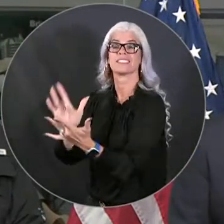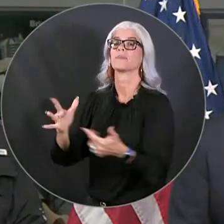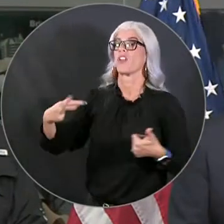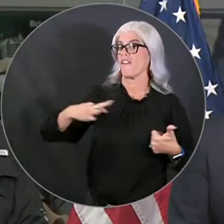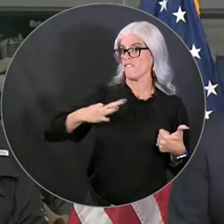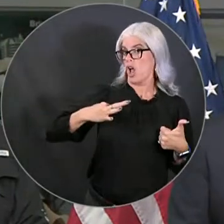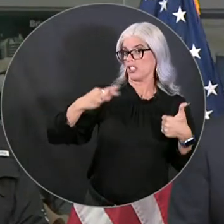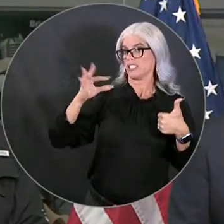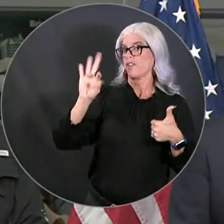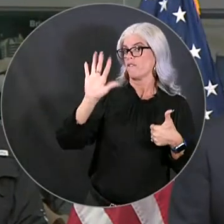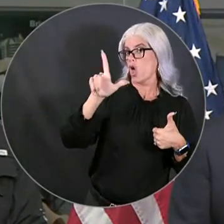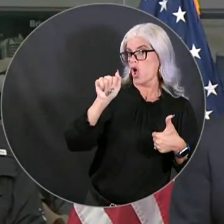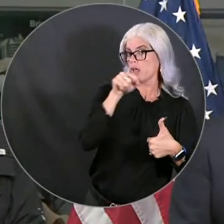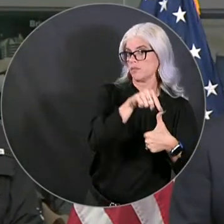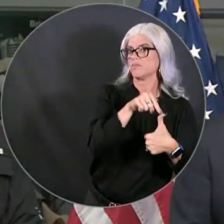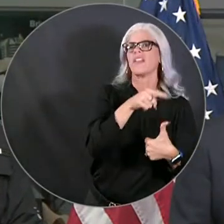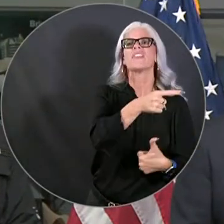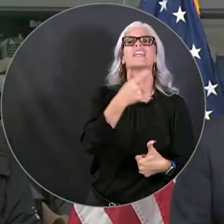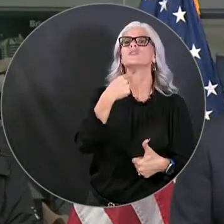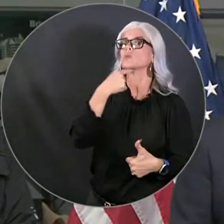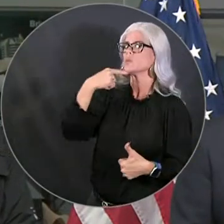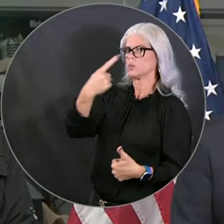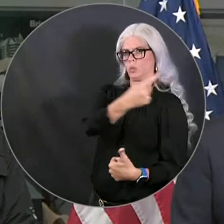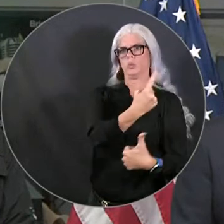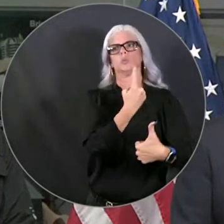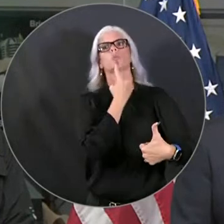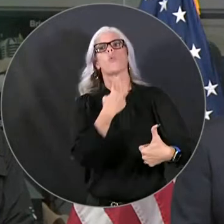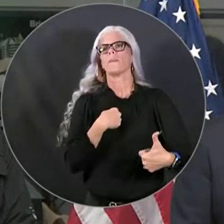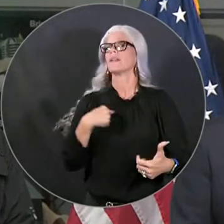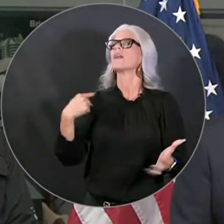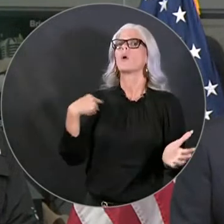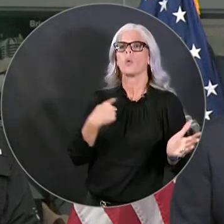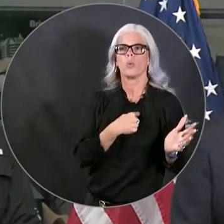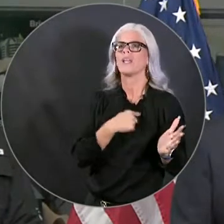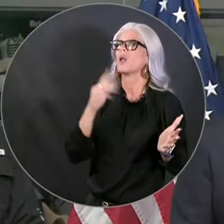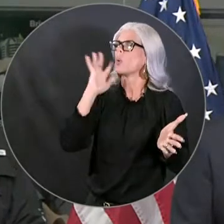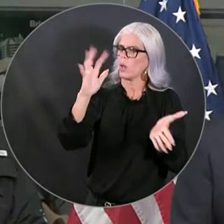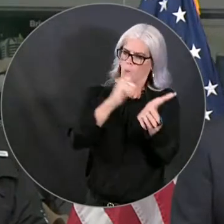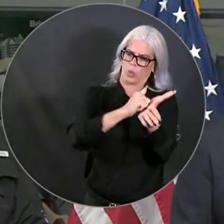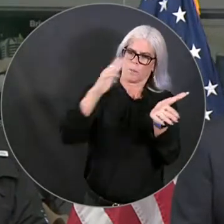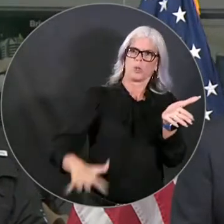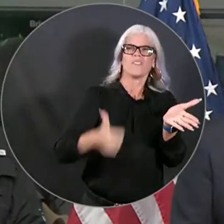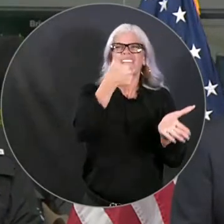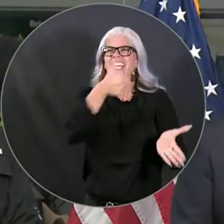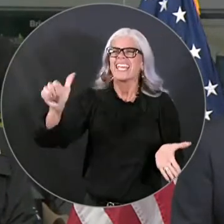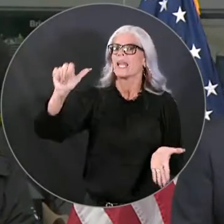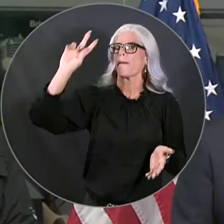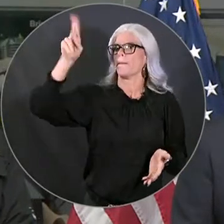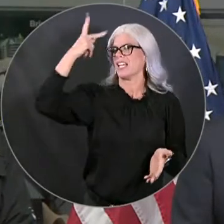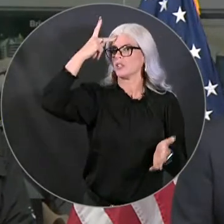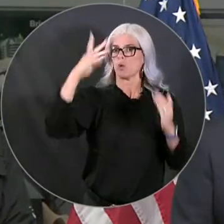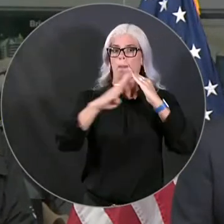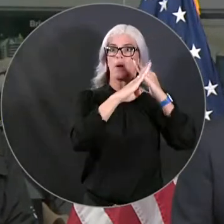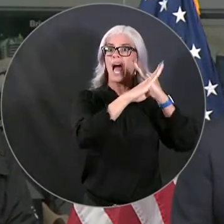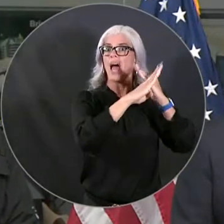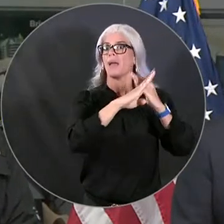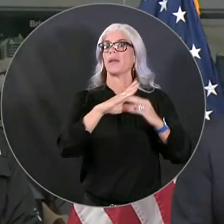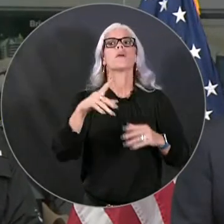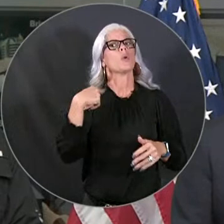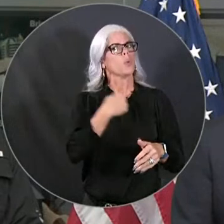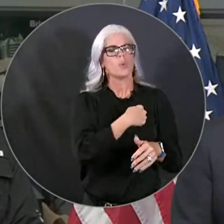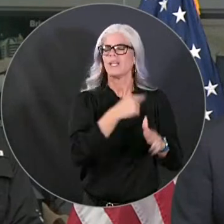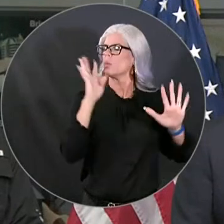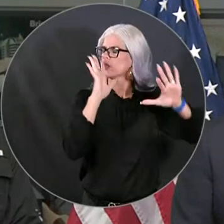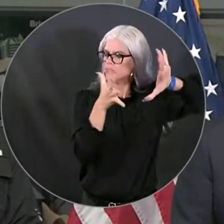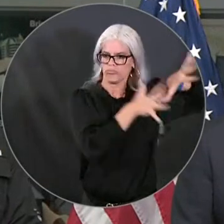going to remove any red tape and bureaucracy from getting those funds deployed to the people who need them immediately. And then also we're working